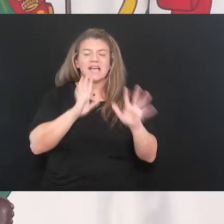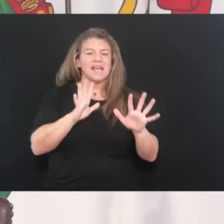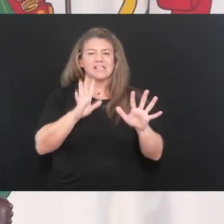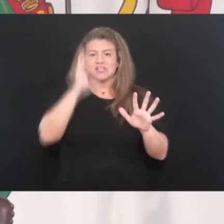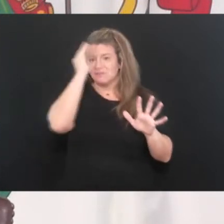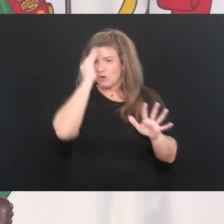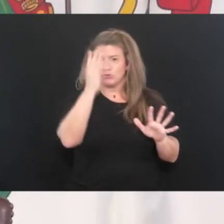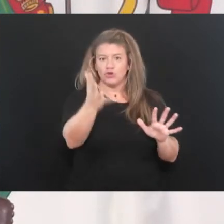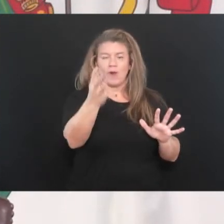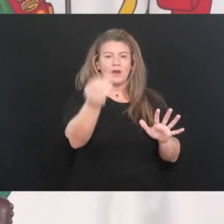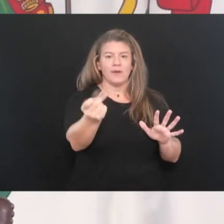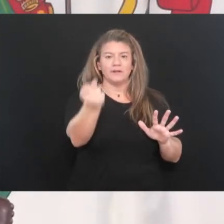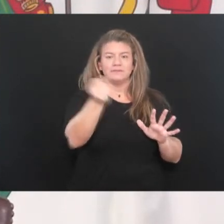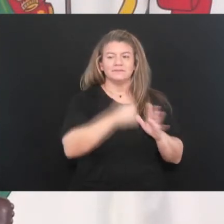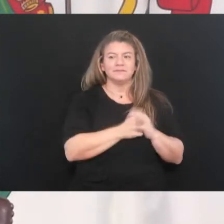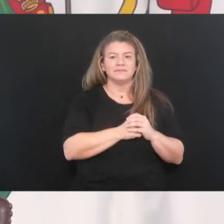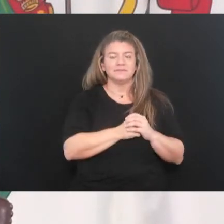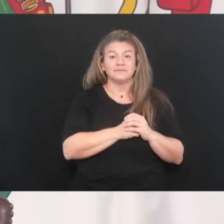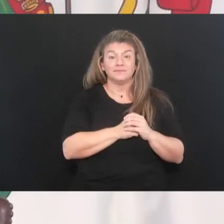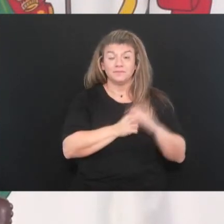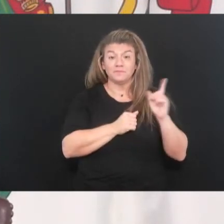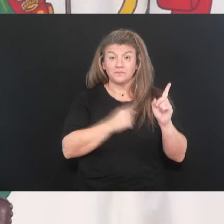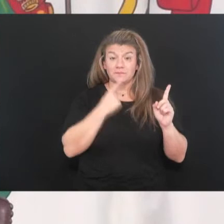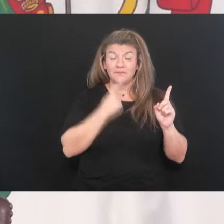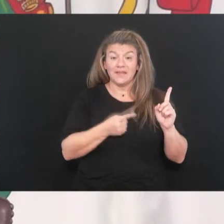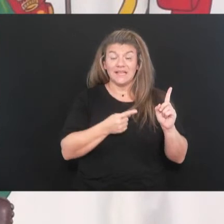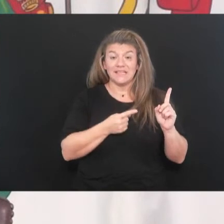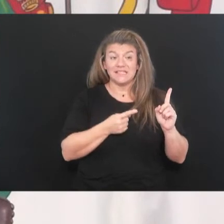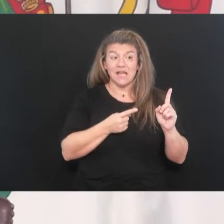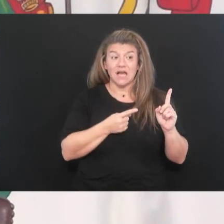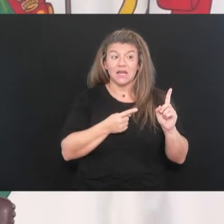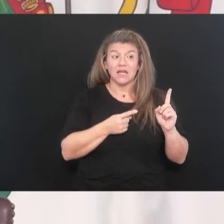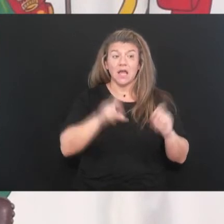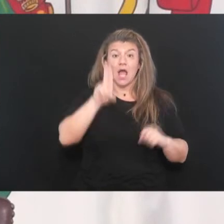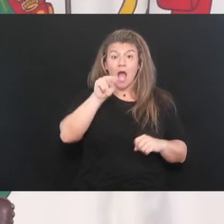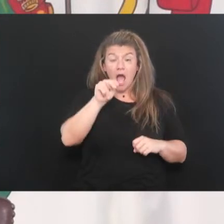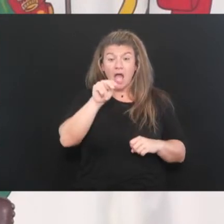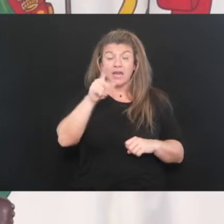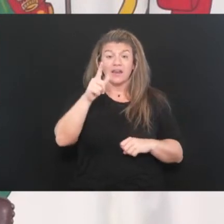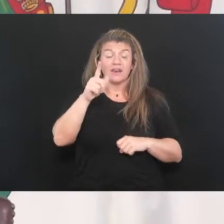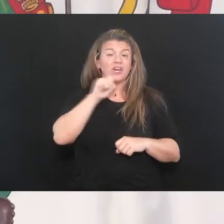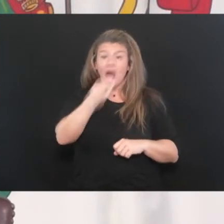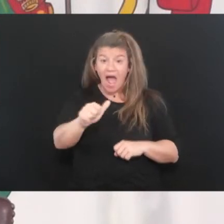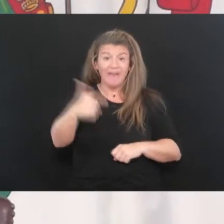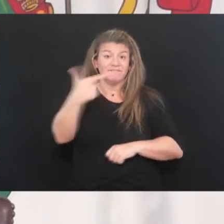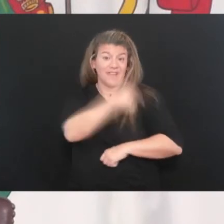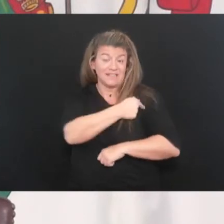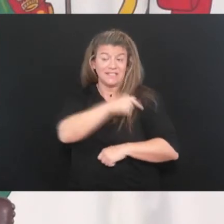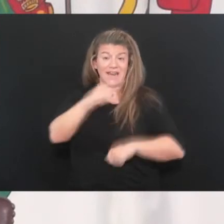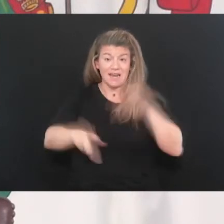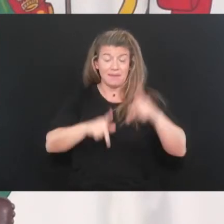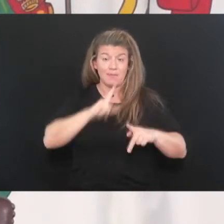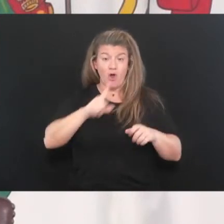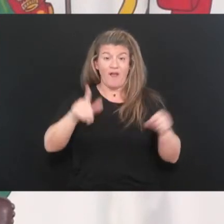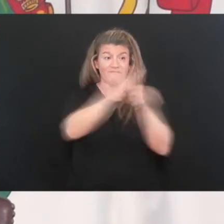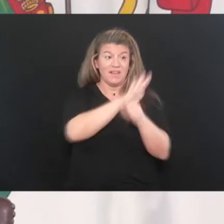on the line to you. He said, unvaccinated people are filling up our